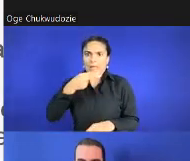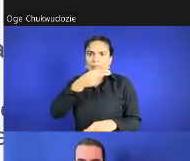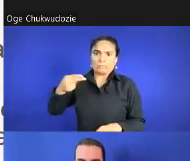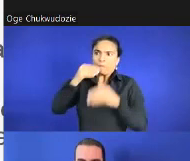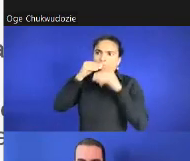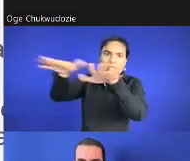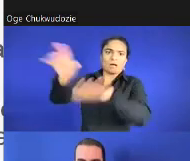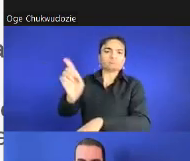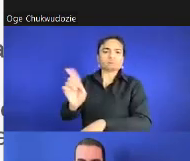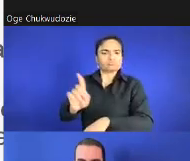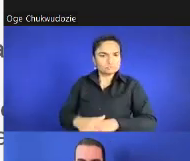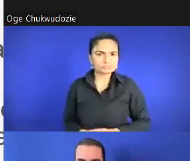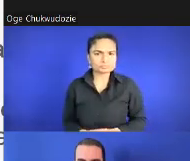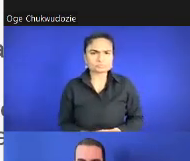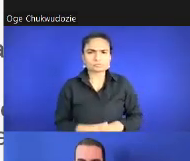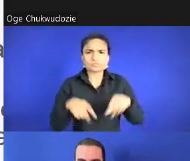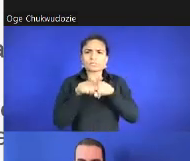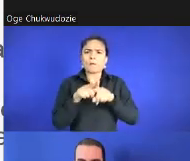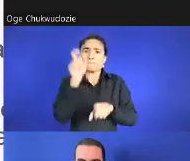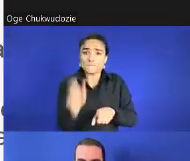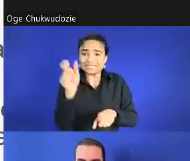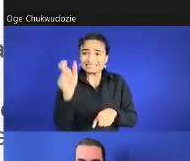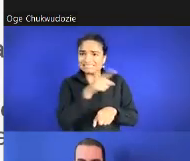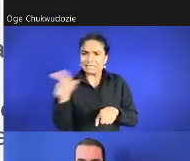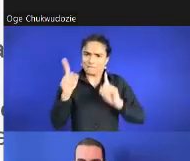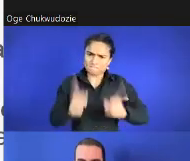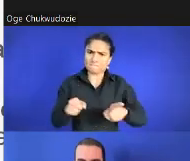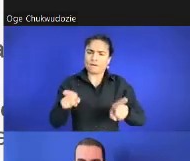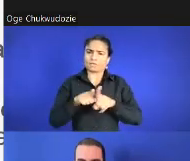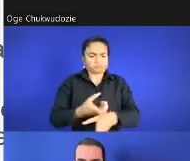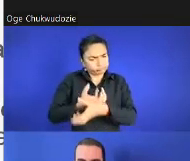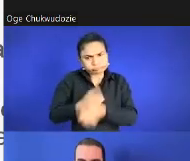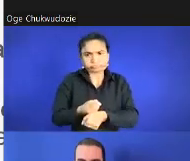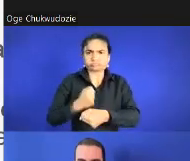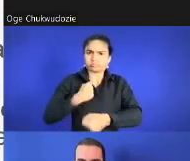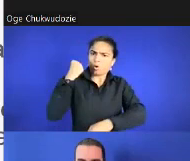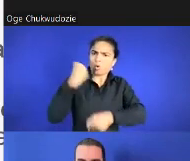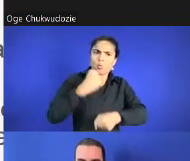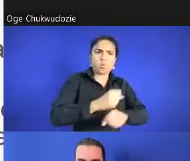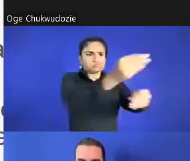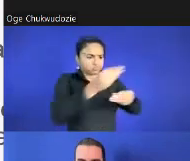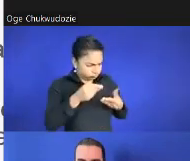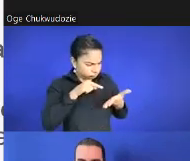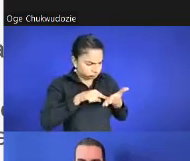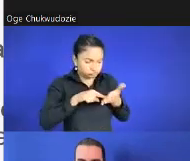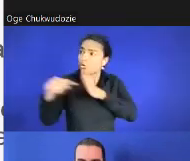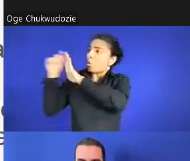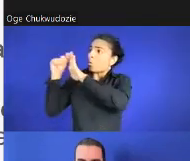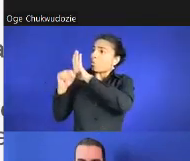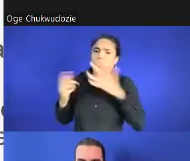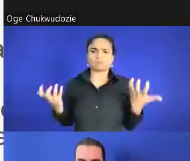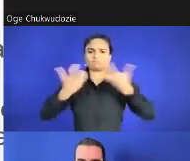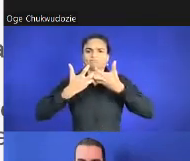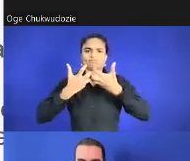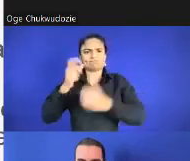procedure. Oge emphasized during her presentation that we need to have a standard operating procedure on who